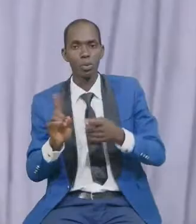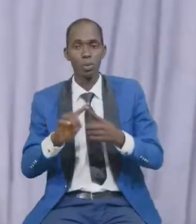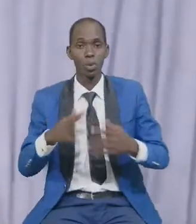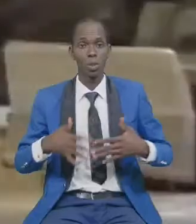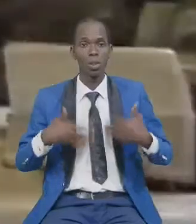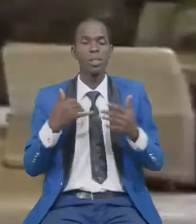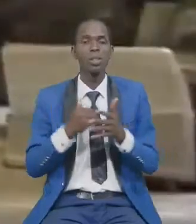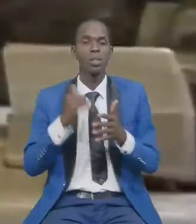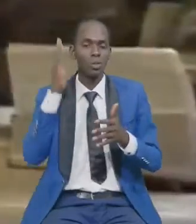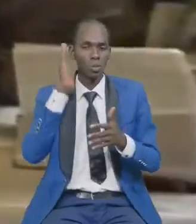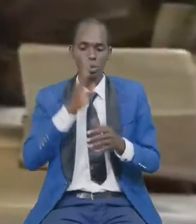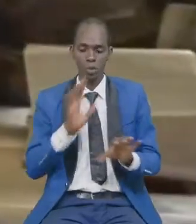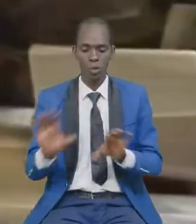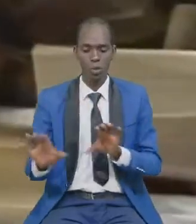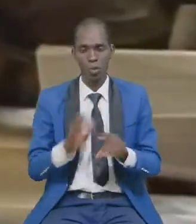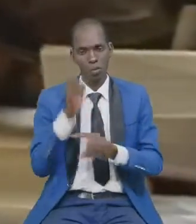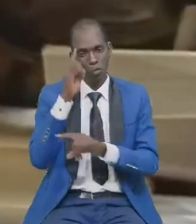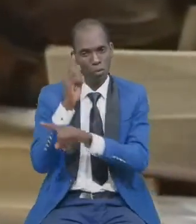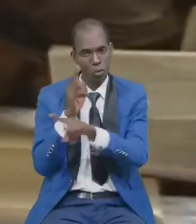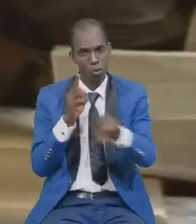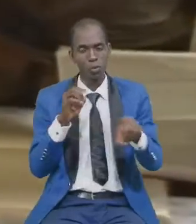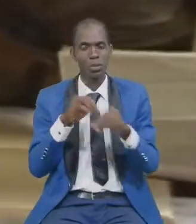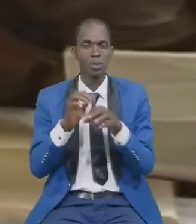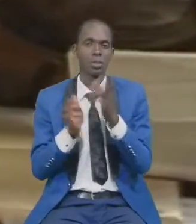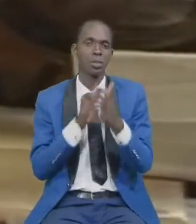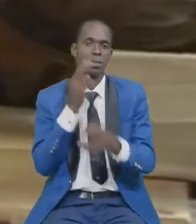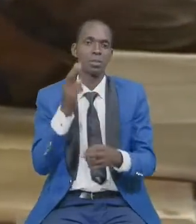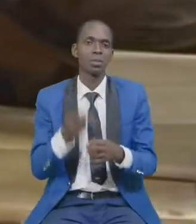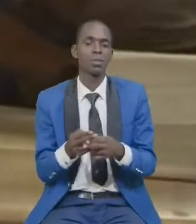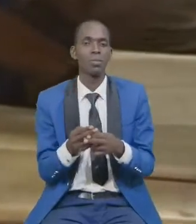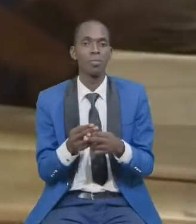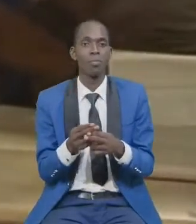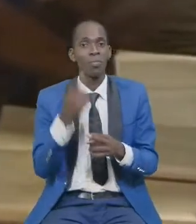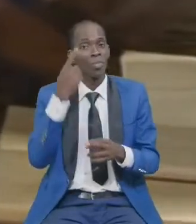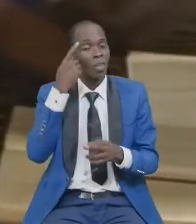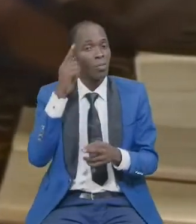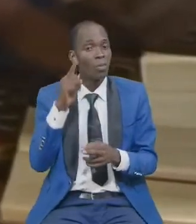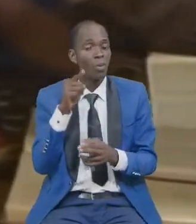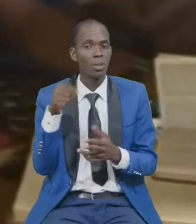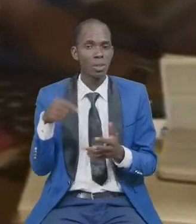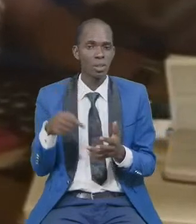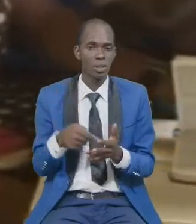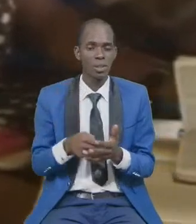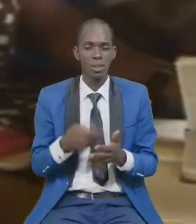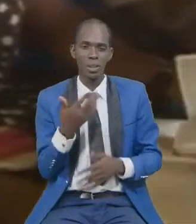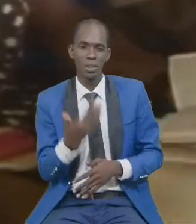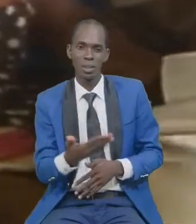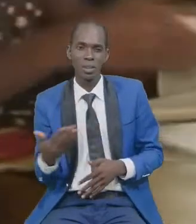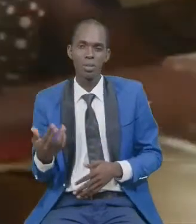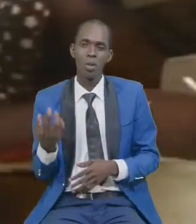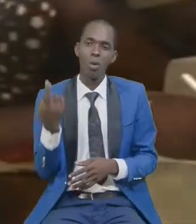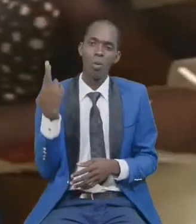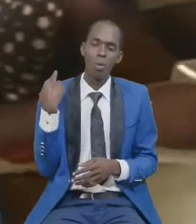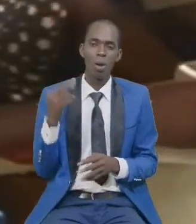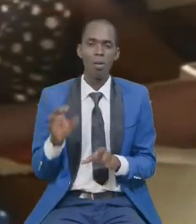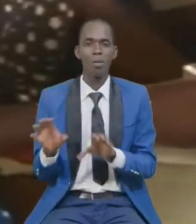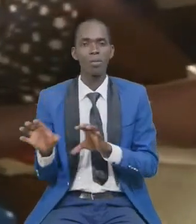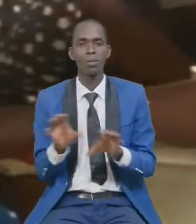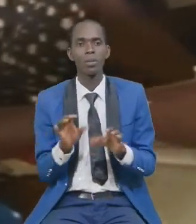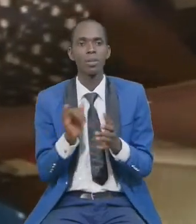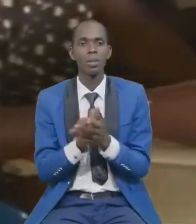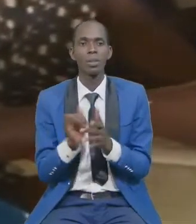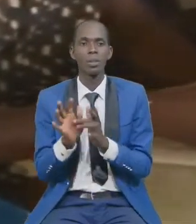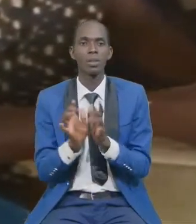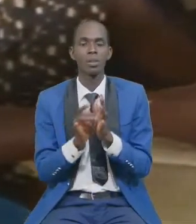be done for you in Jesus' name. For these things were done, that the